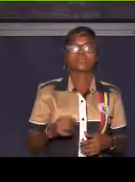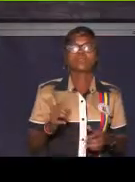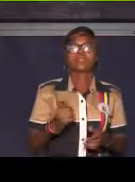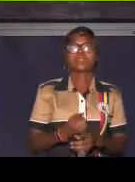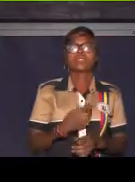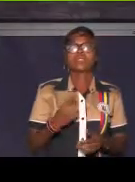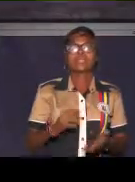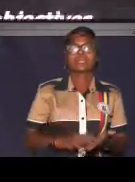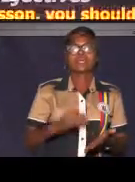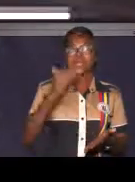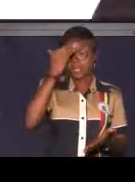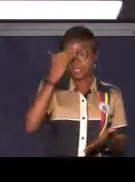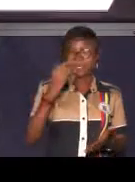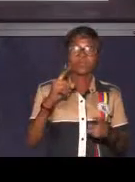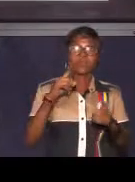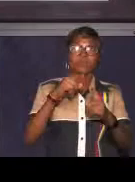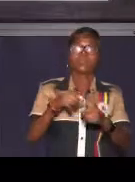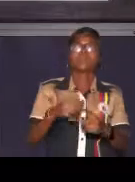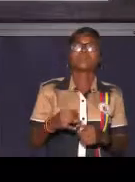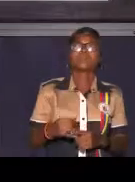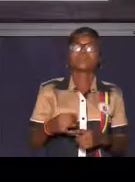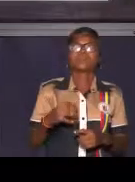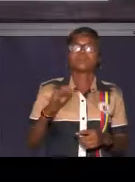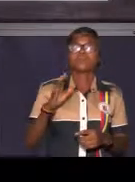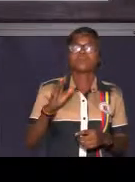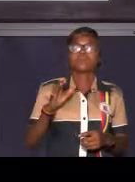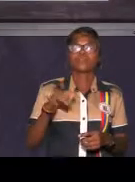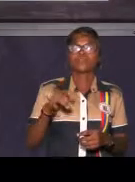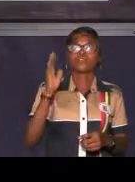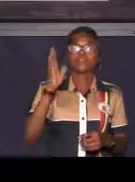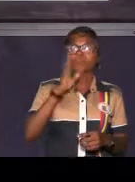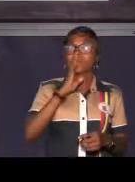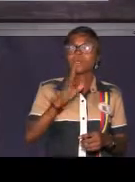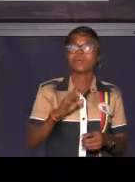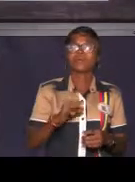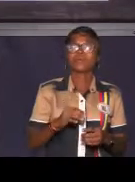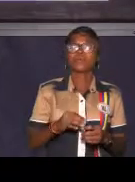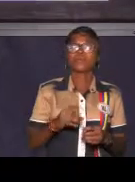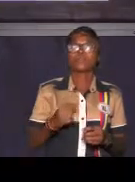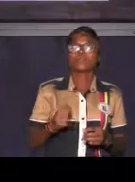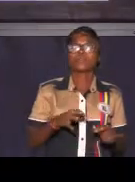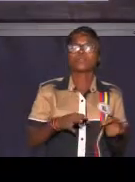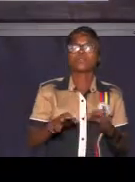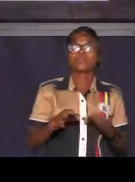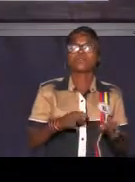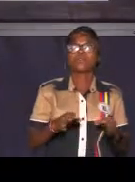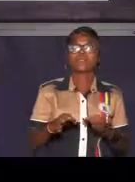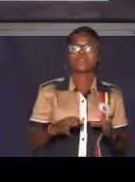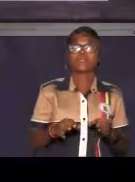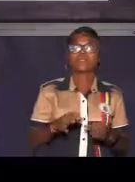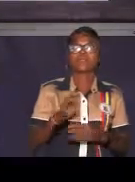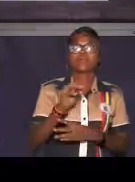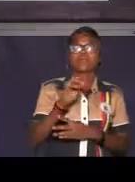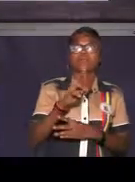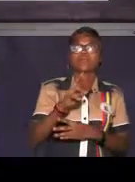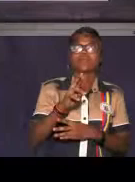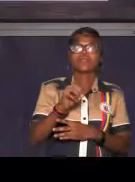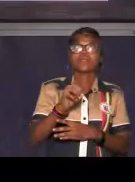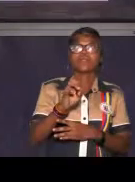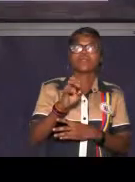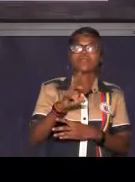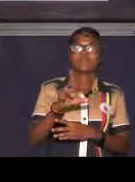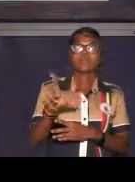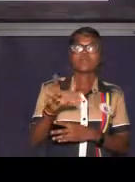the learning objectives, by the end of the lesson, you should be able to define